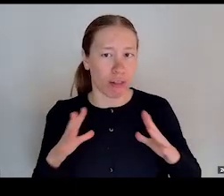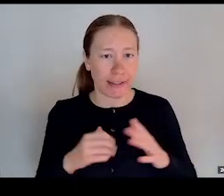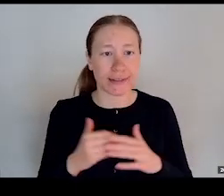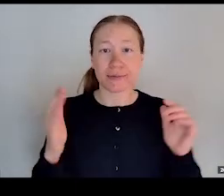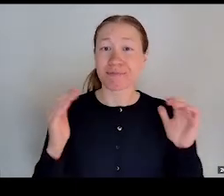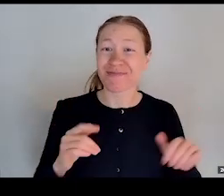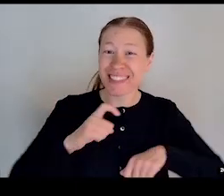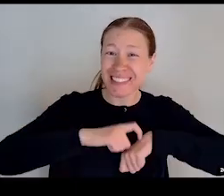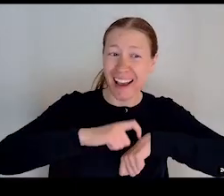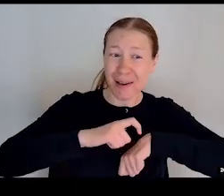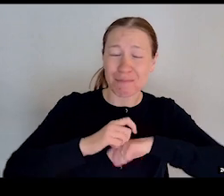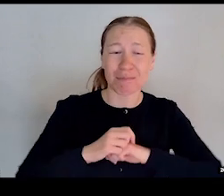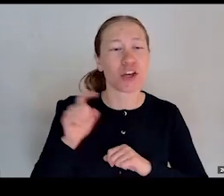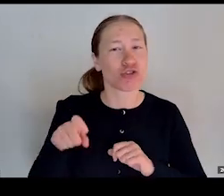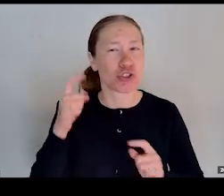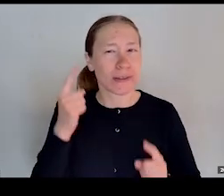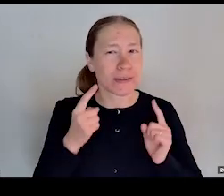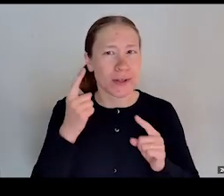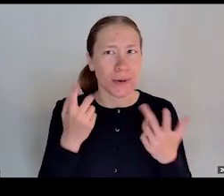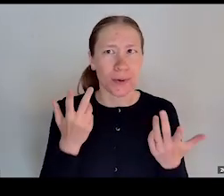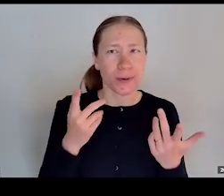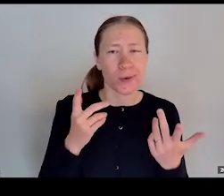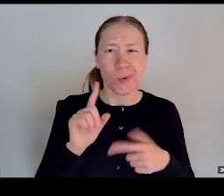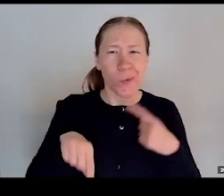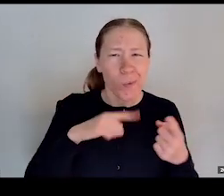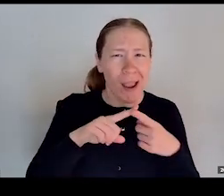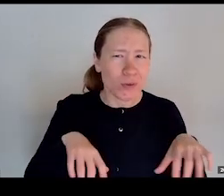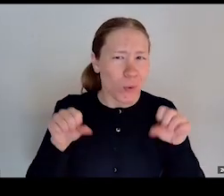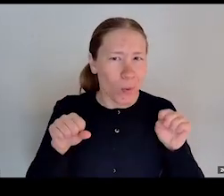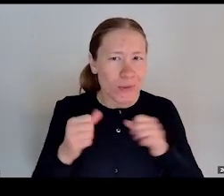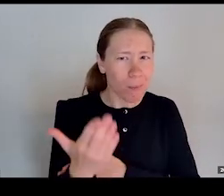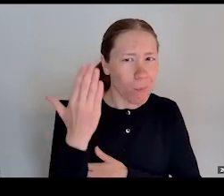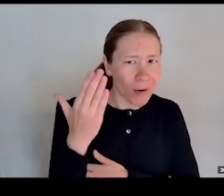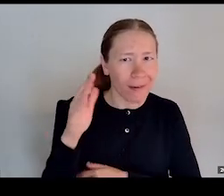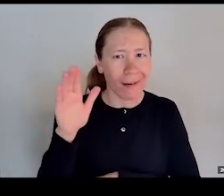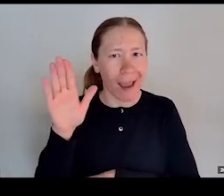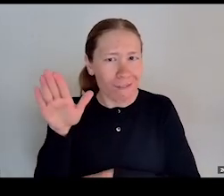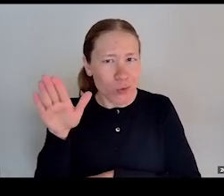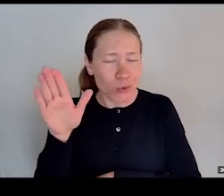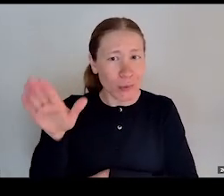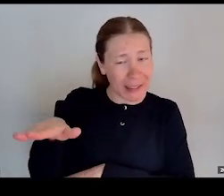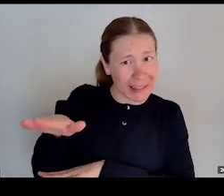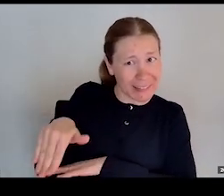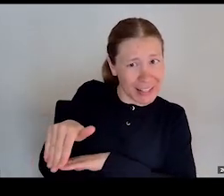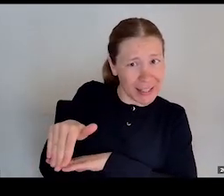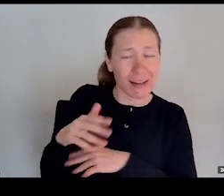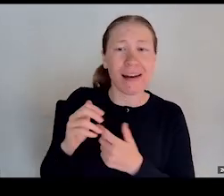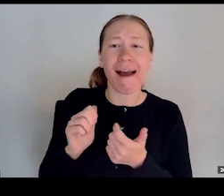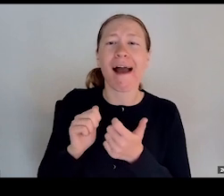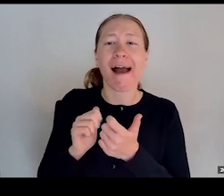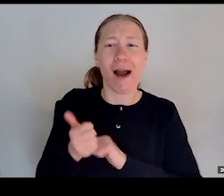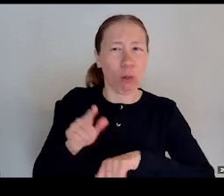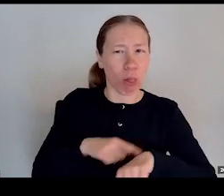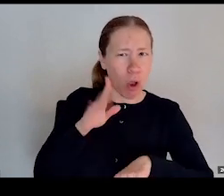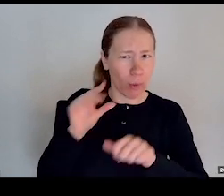event, we have to consider, are we going to host it in the morning, afternoon, evening? Also, how long is the event going